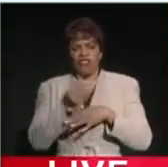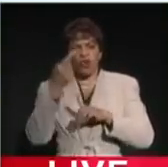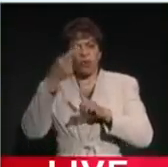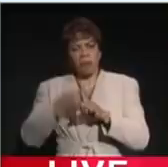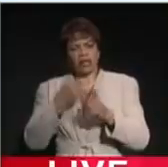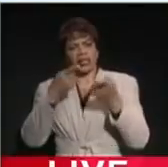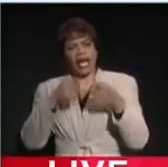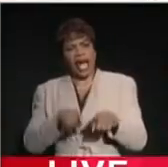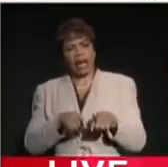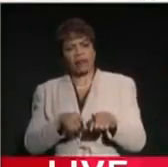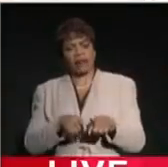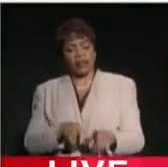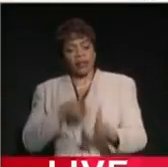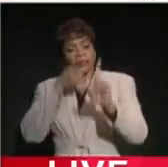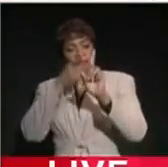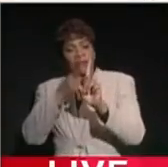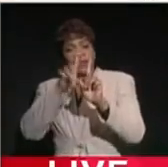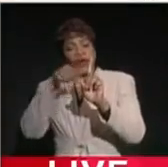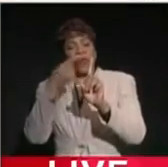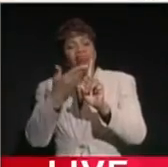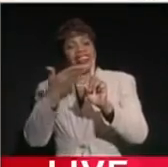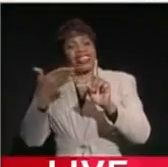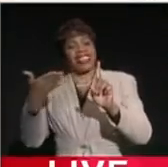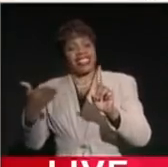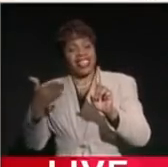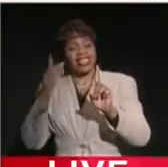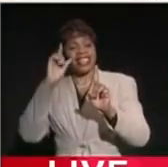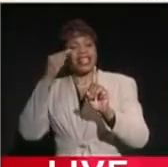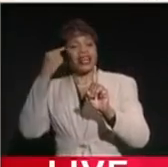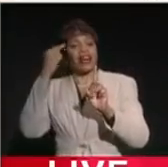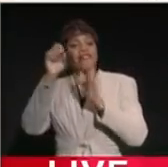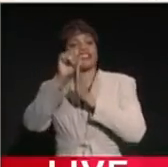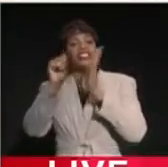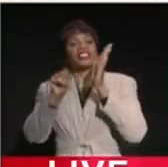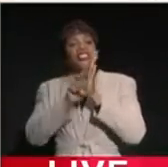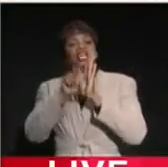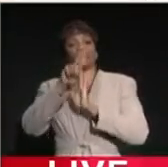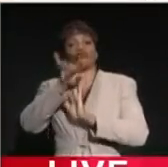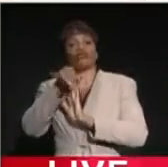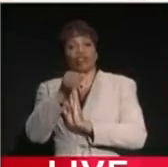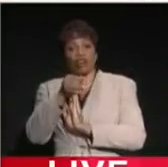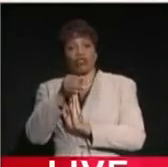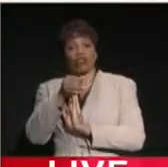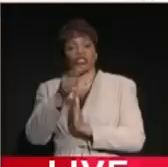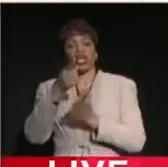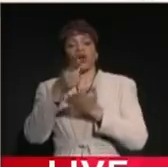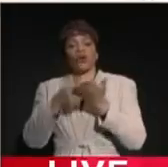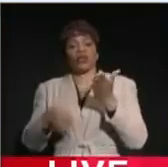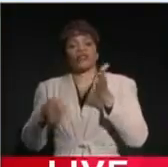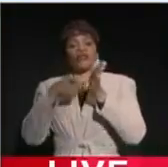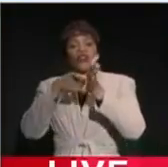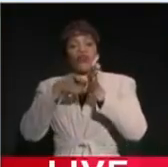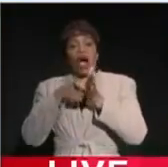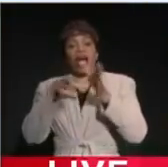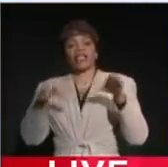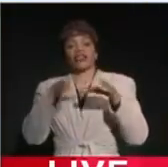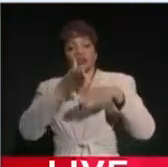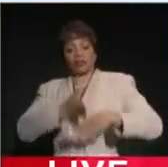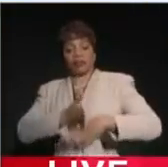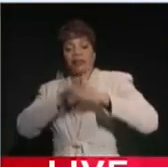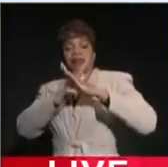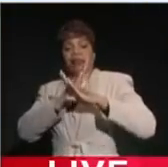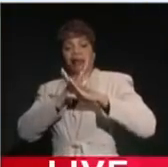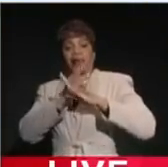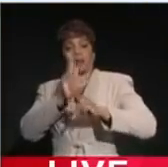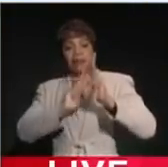that one of the things the governor of the state of New Jersey has to do, and one of the primary things they're required to do, is to protect the public. And